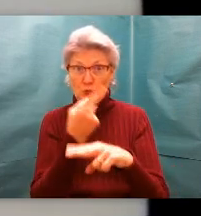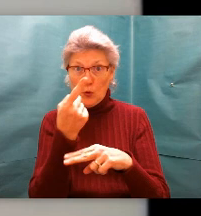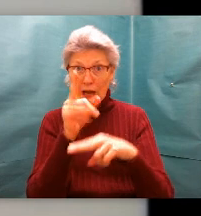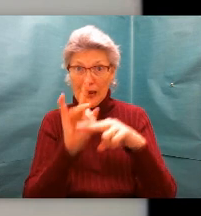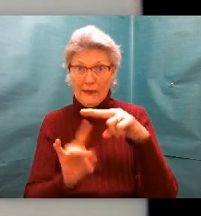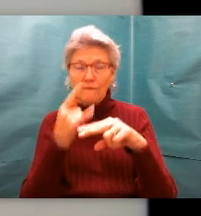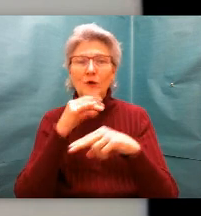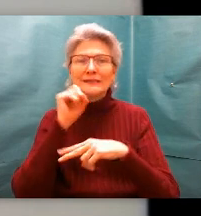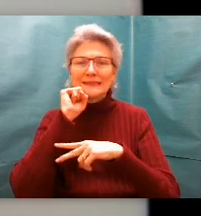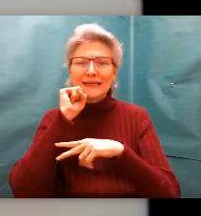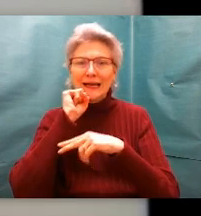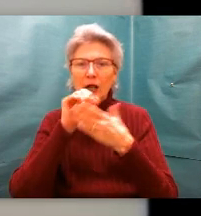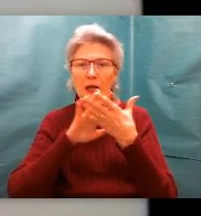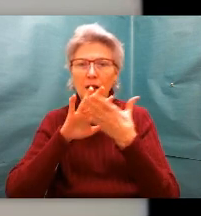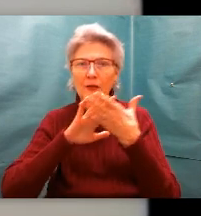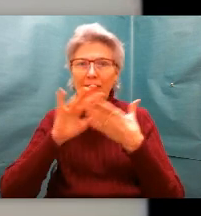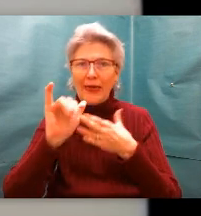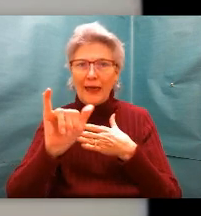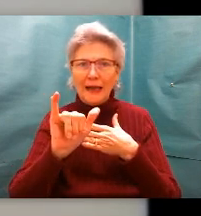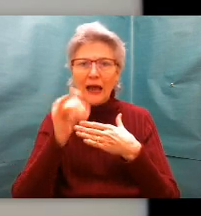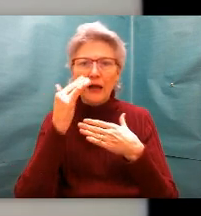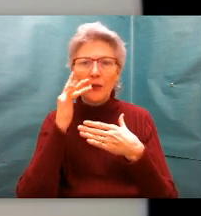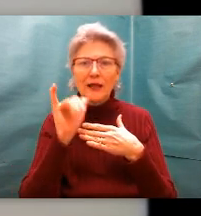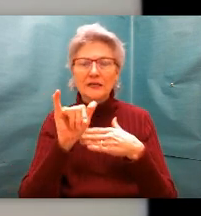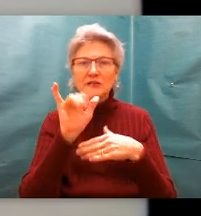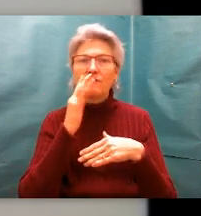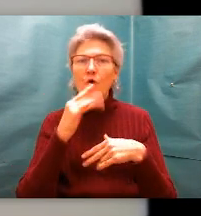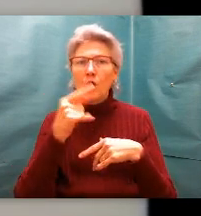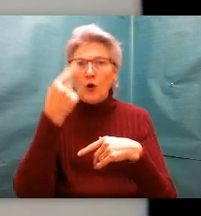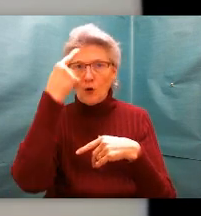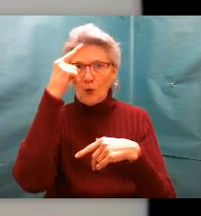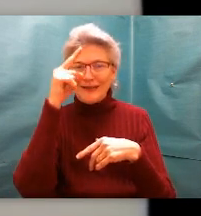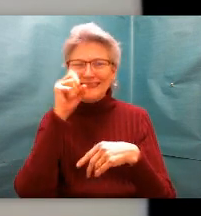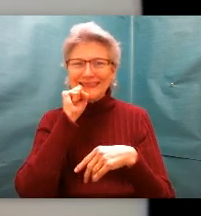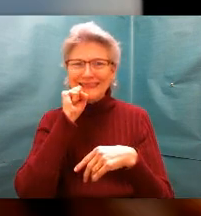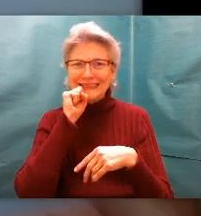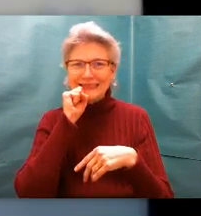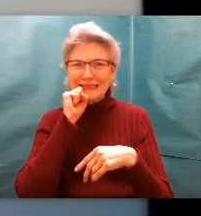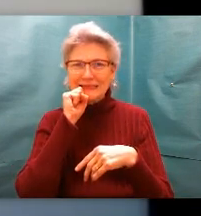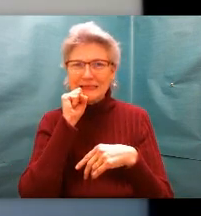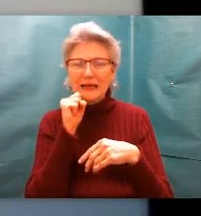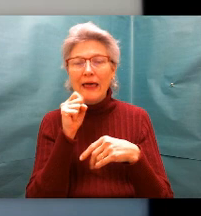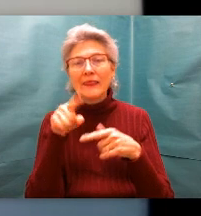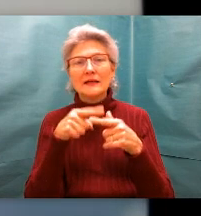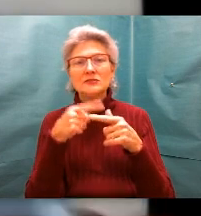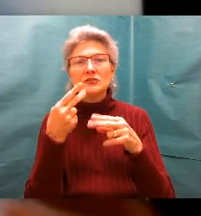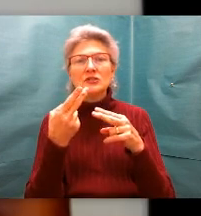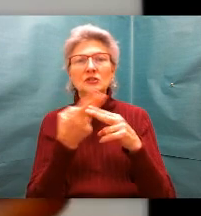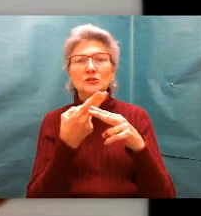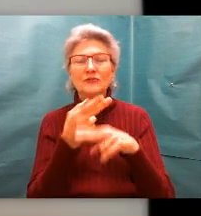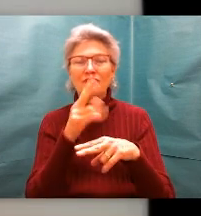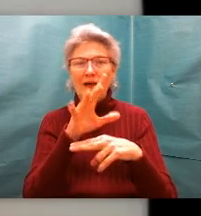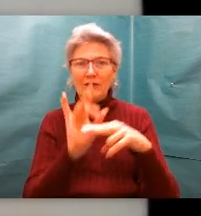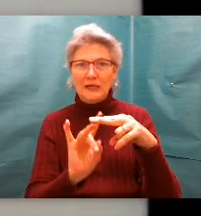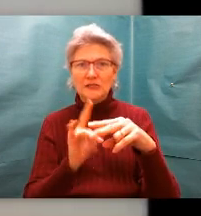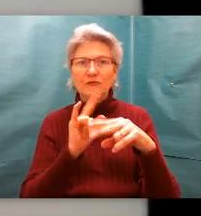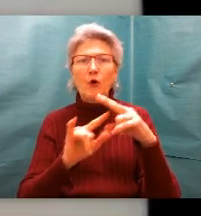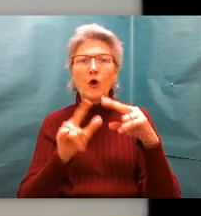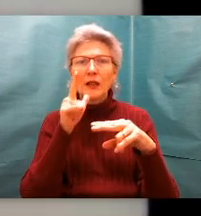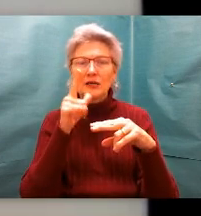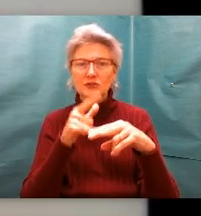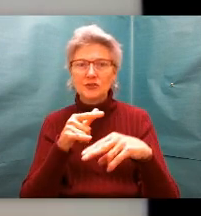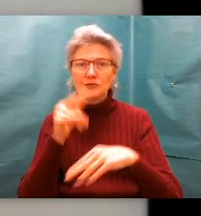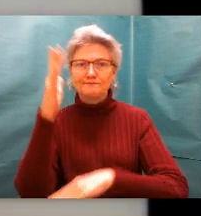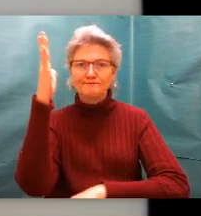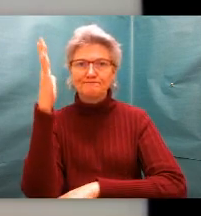So I'll go ahead and shade that in. And I know that's for her snack. And then she used 5/8 for her lunch.